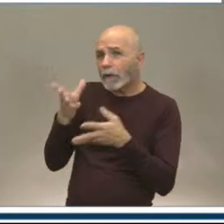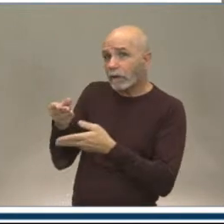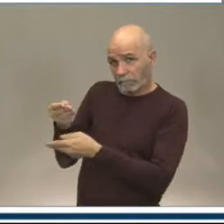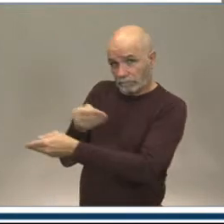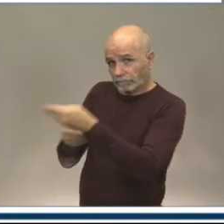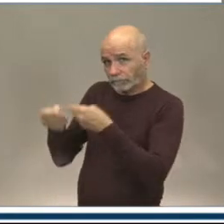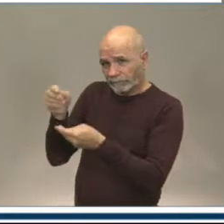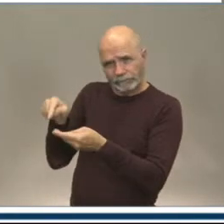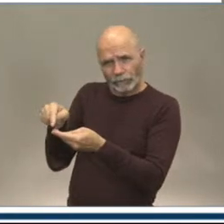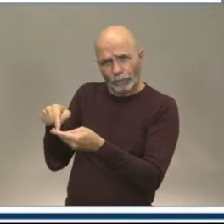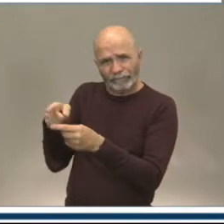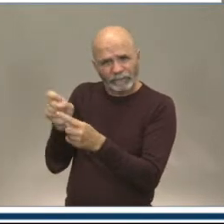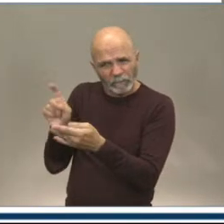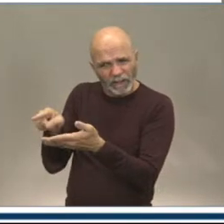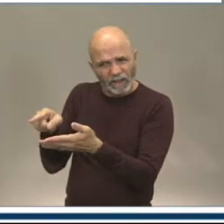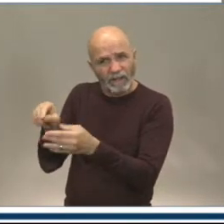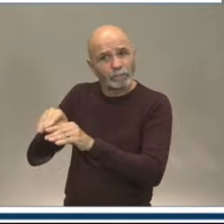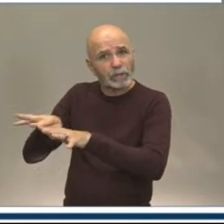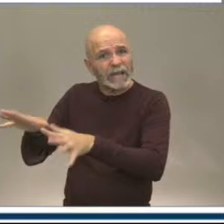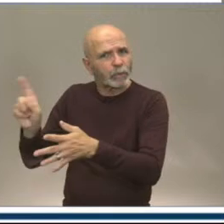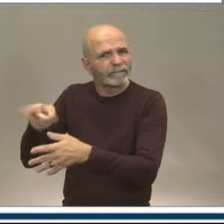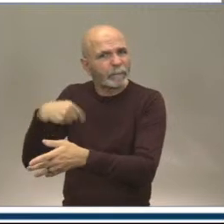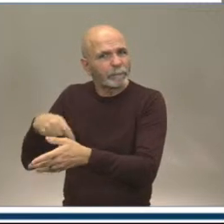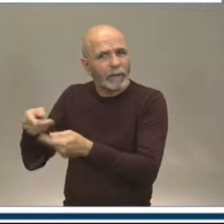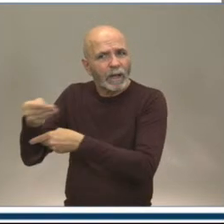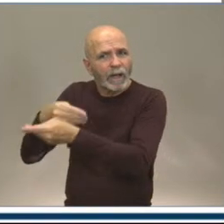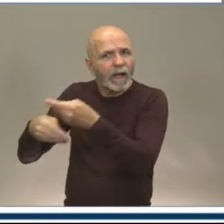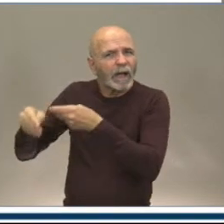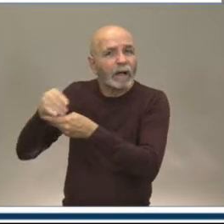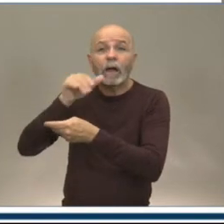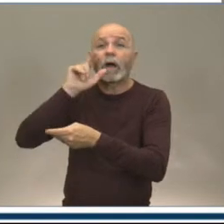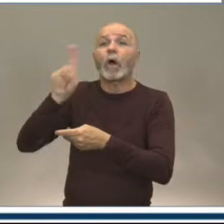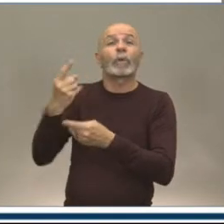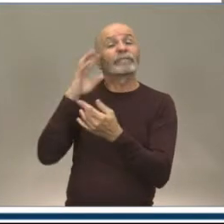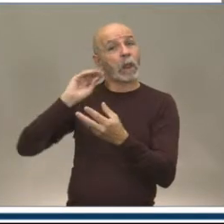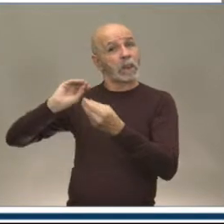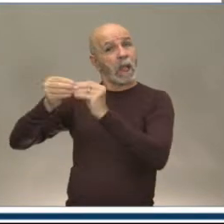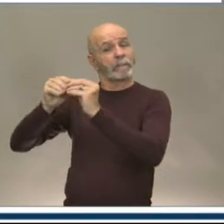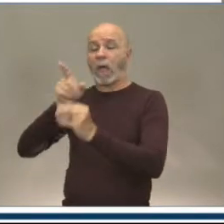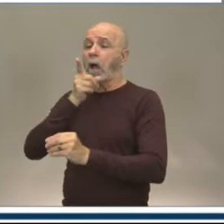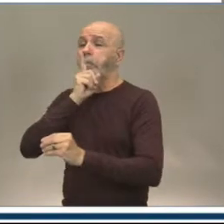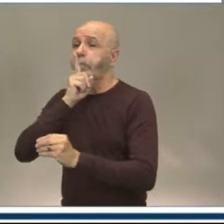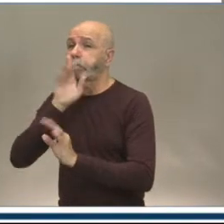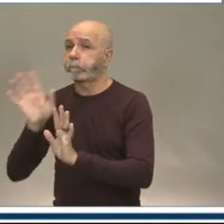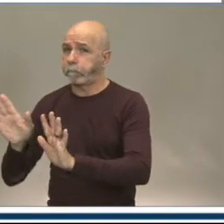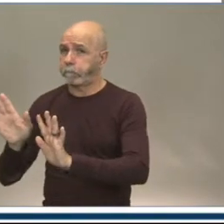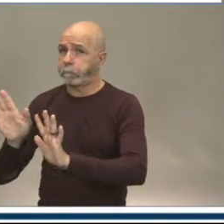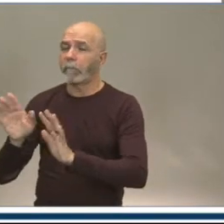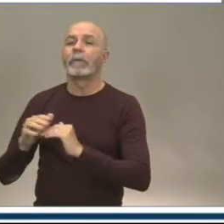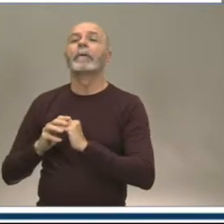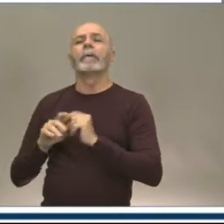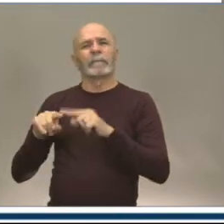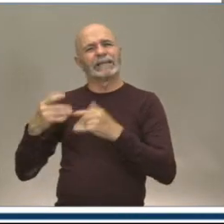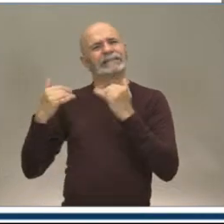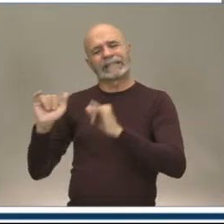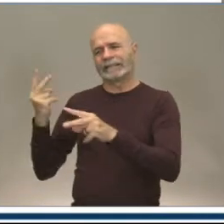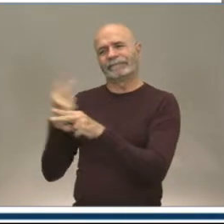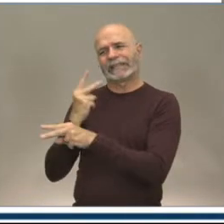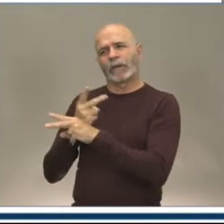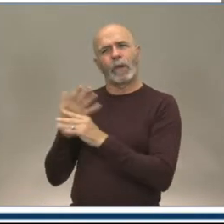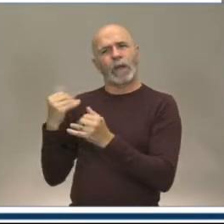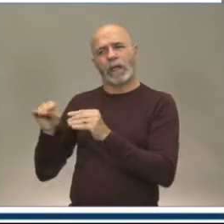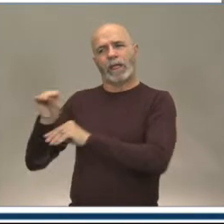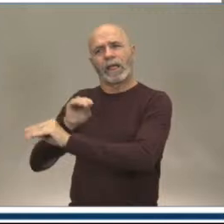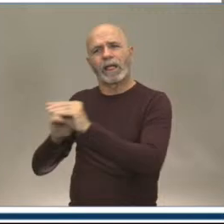very important beyond just the numbers. So we will continue to look at that. One of the most important things, or there's two